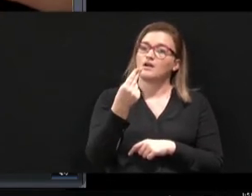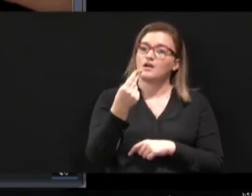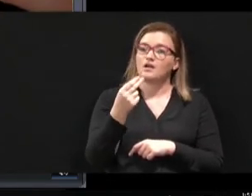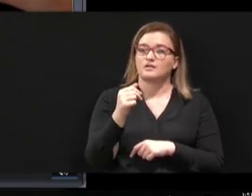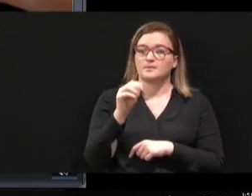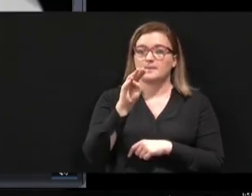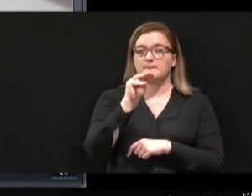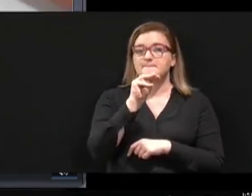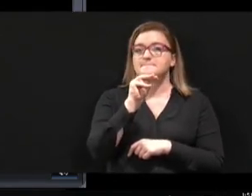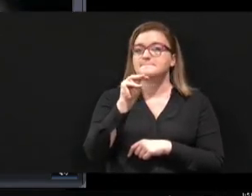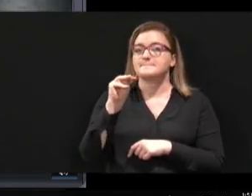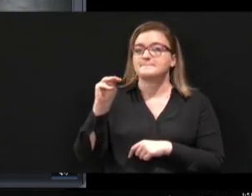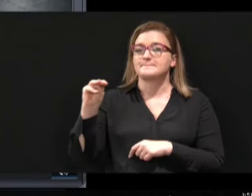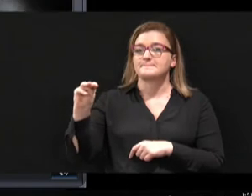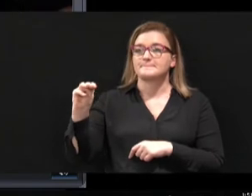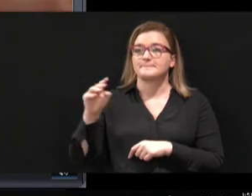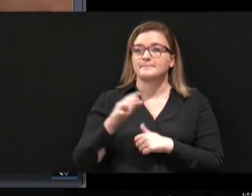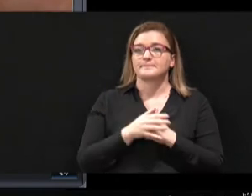M.